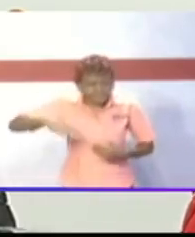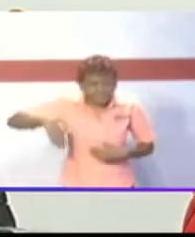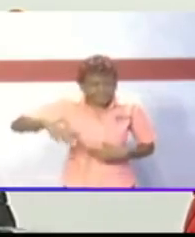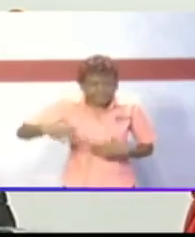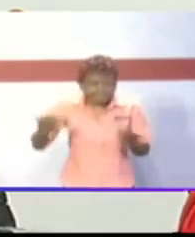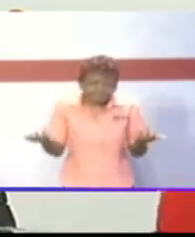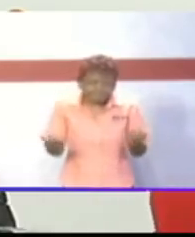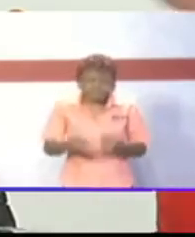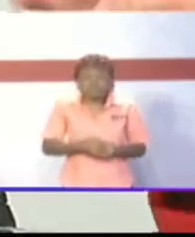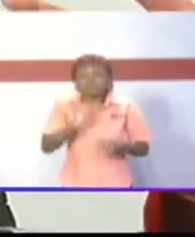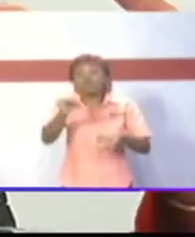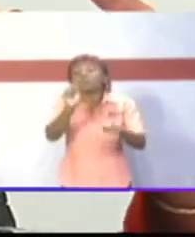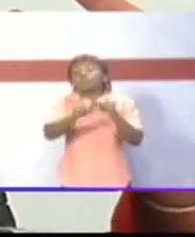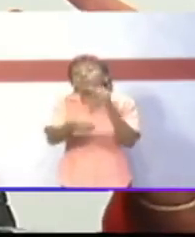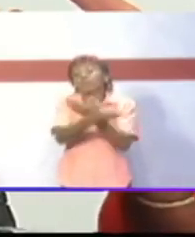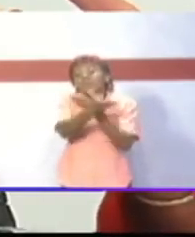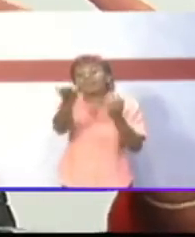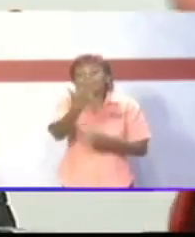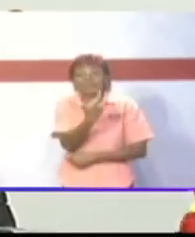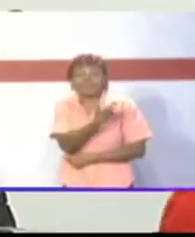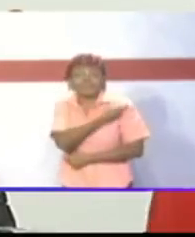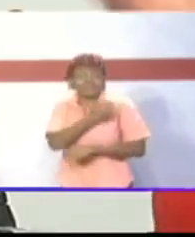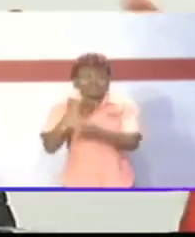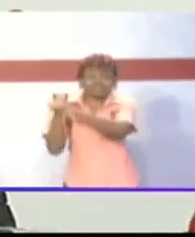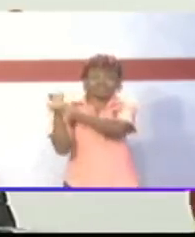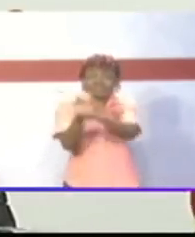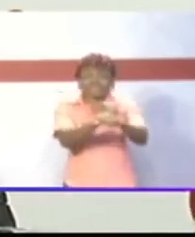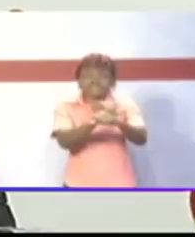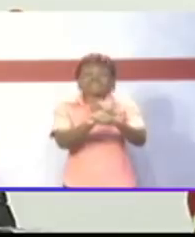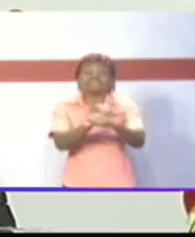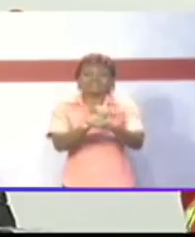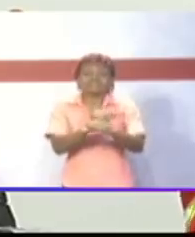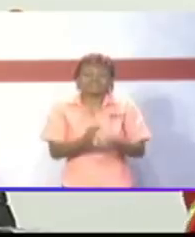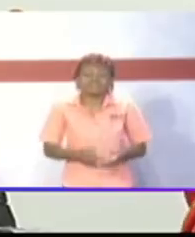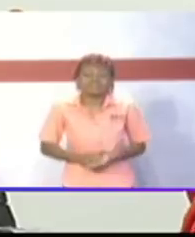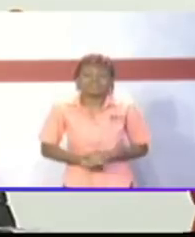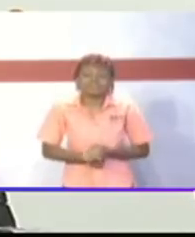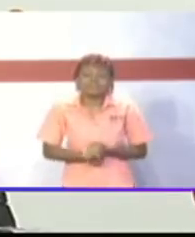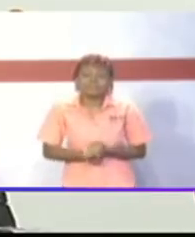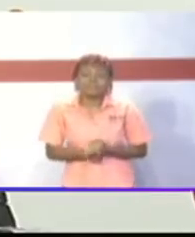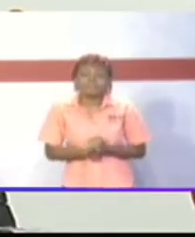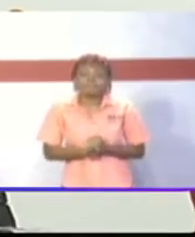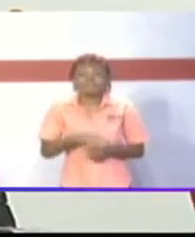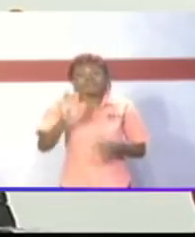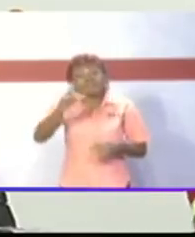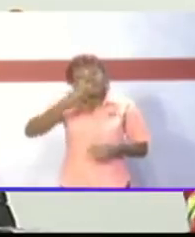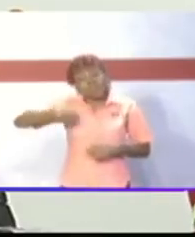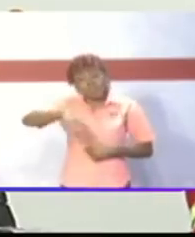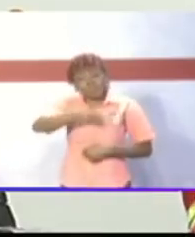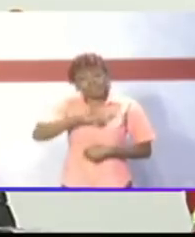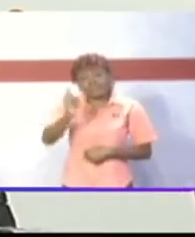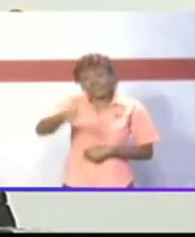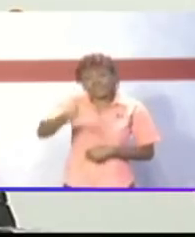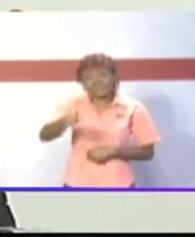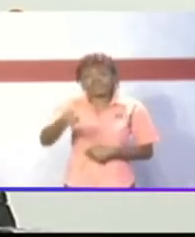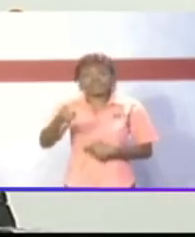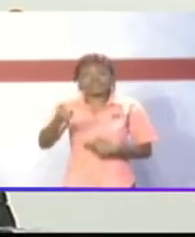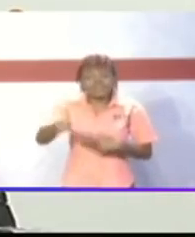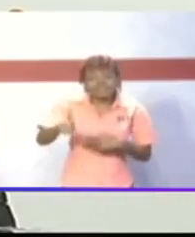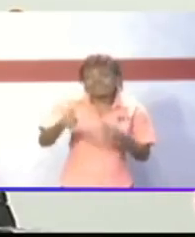for they might have an allergy to some vaccine, some medical reason. So we need to get more people vaccinated,